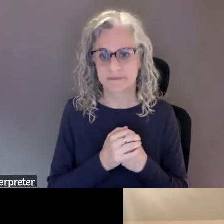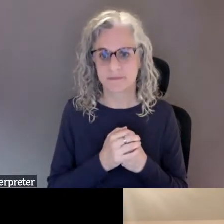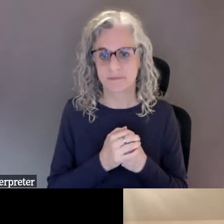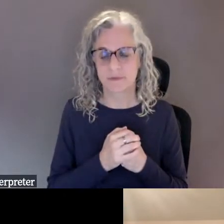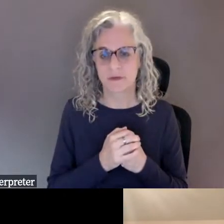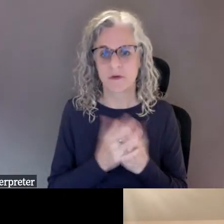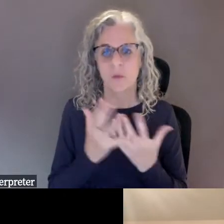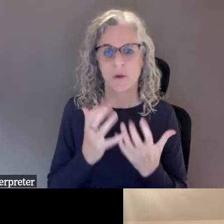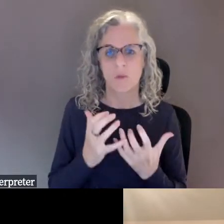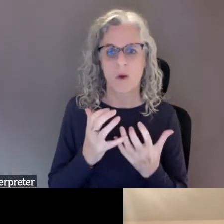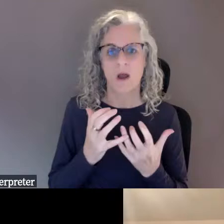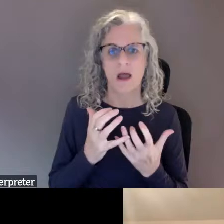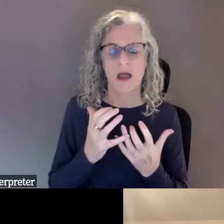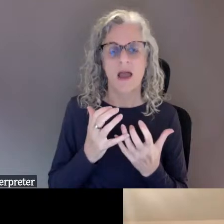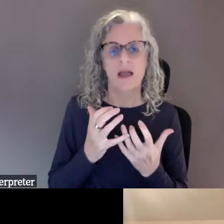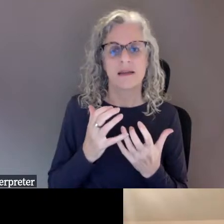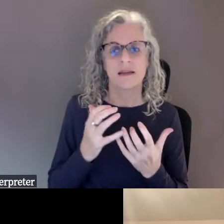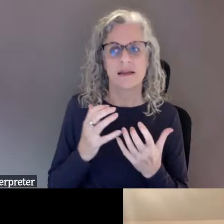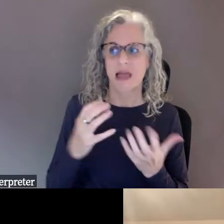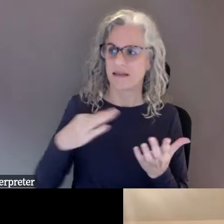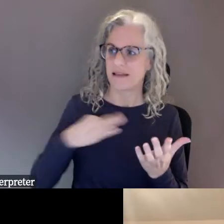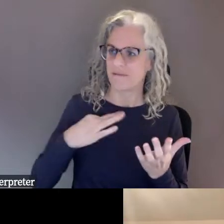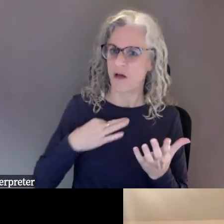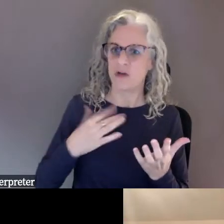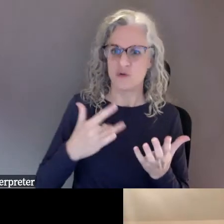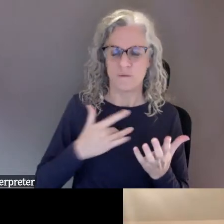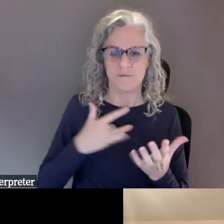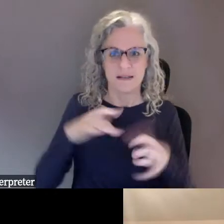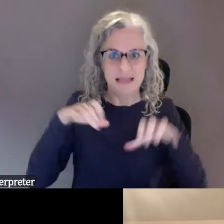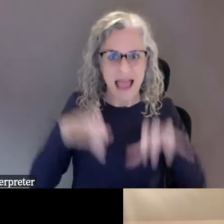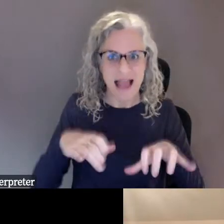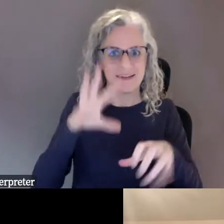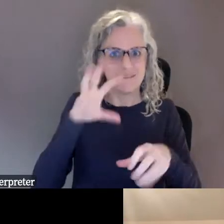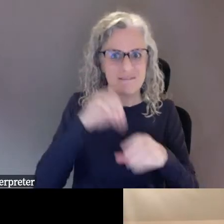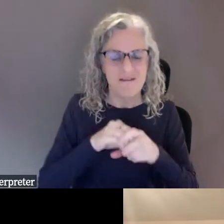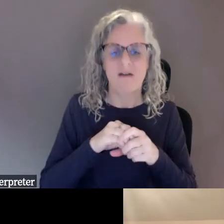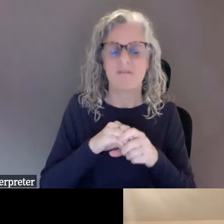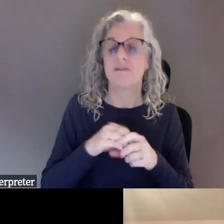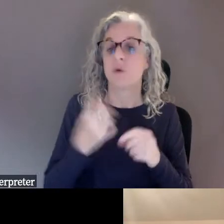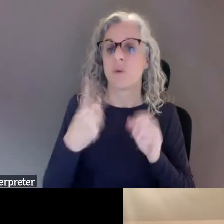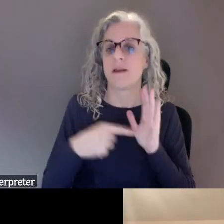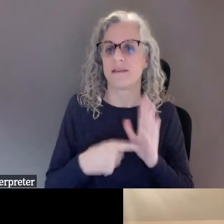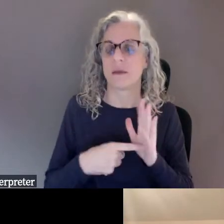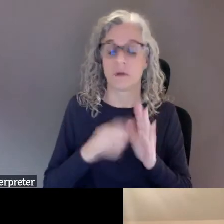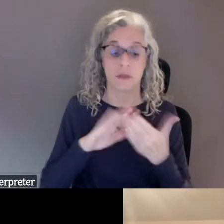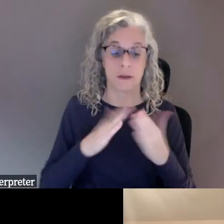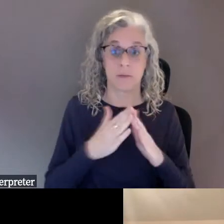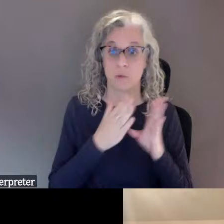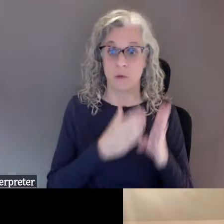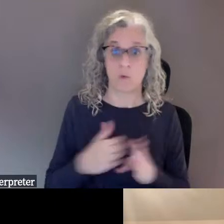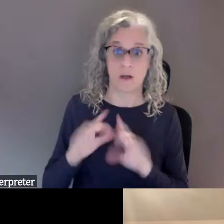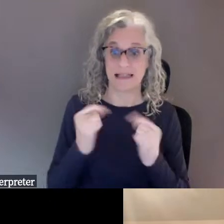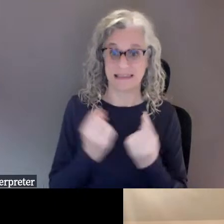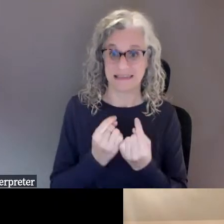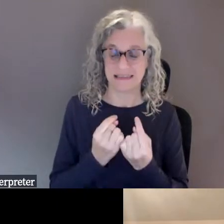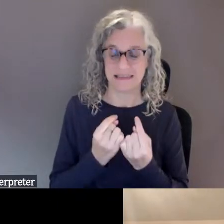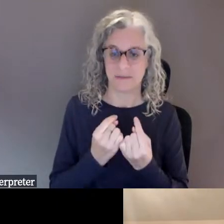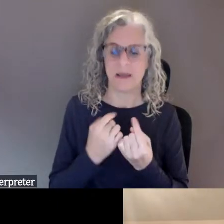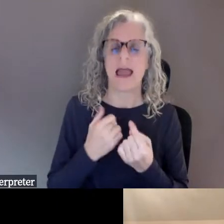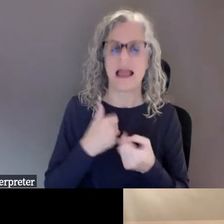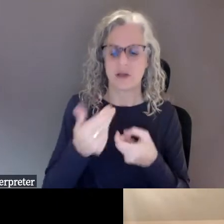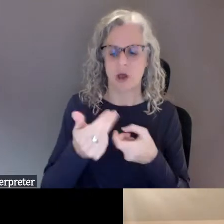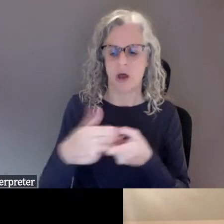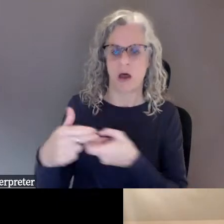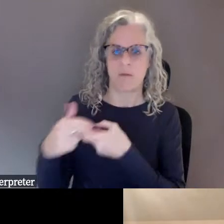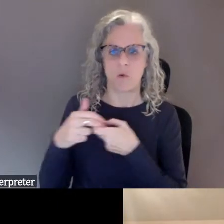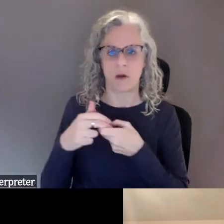them like a stake in what we're doing and an active role. So one major way is just like our community organizing team, they do onboarding calls. And so every